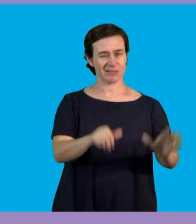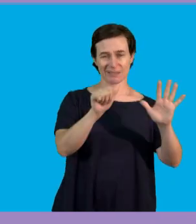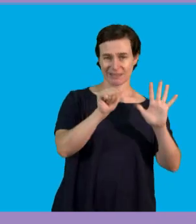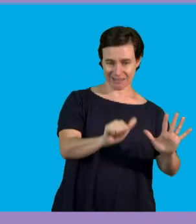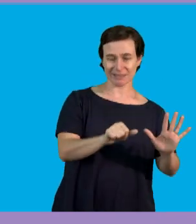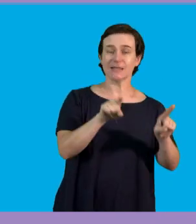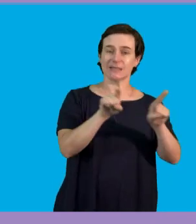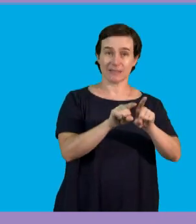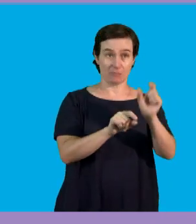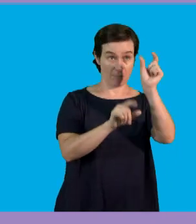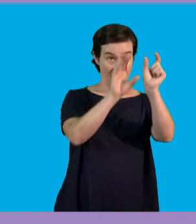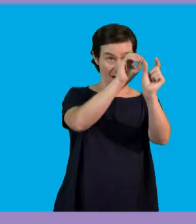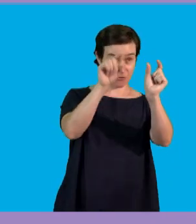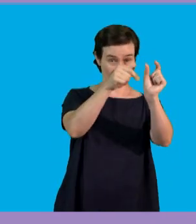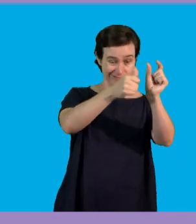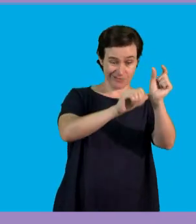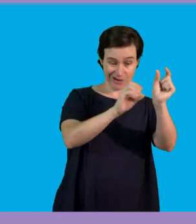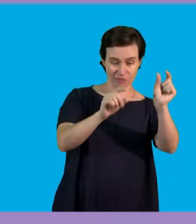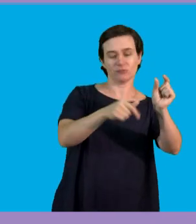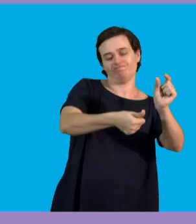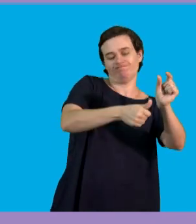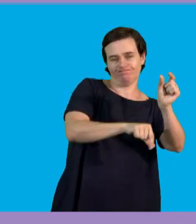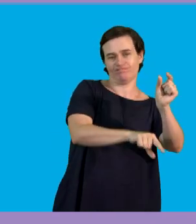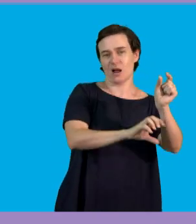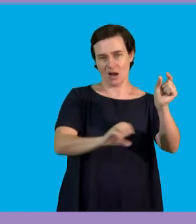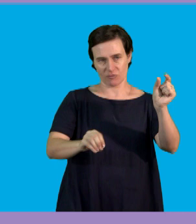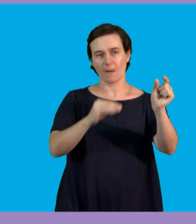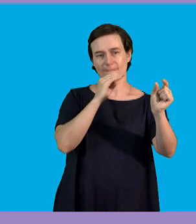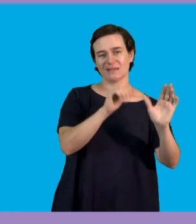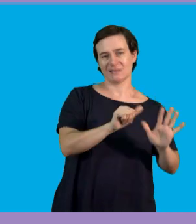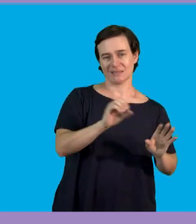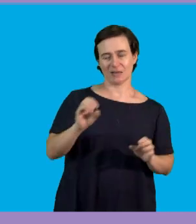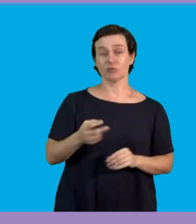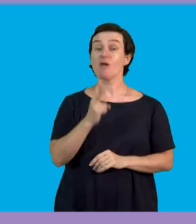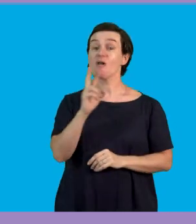into the place value of the hundreds. It means that our answer is